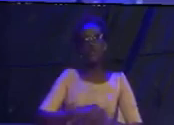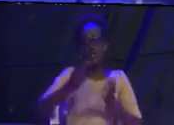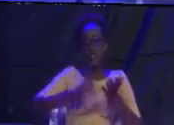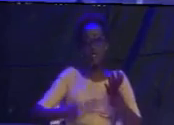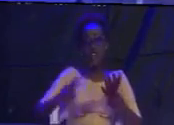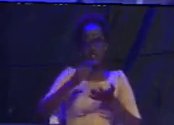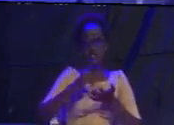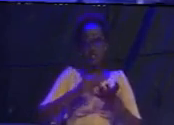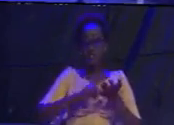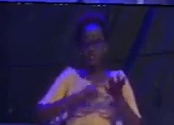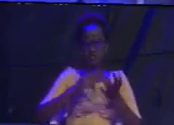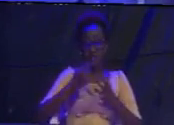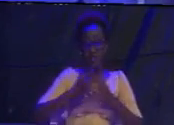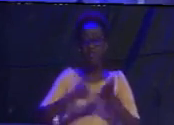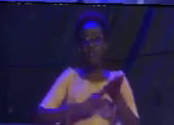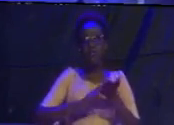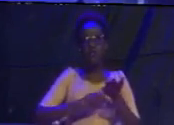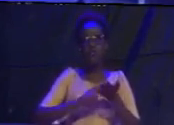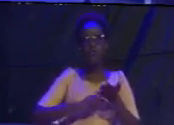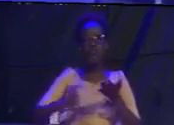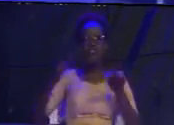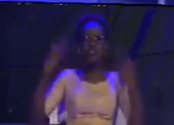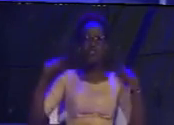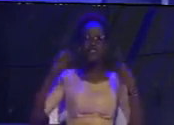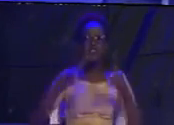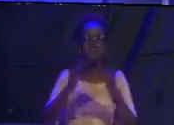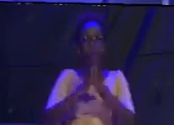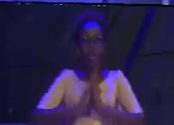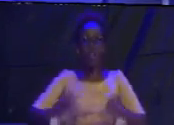get down and they began to use spiritual